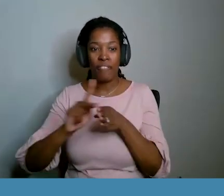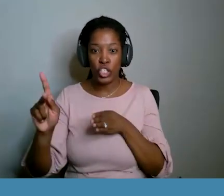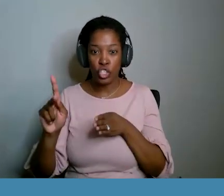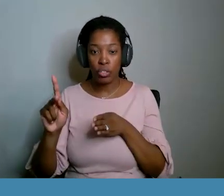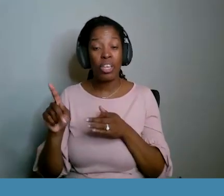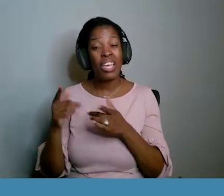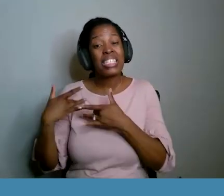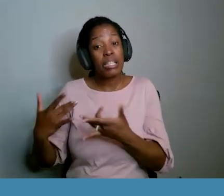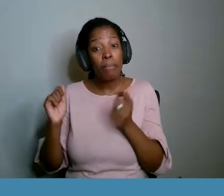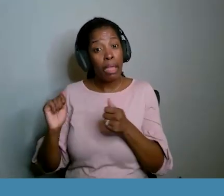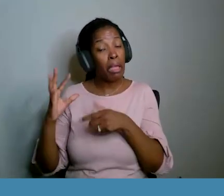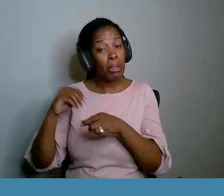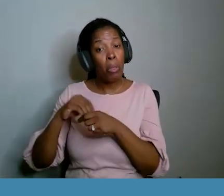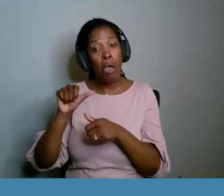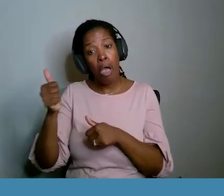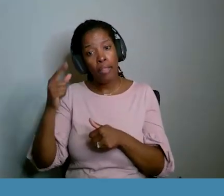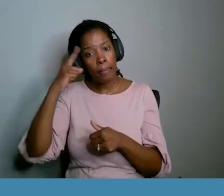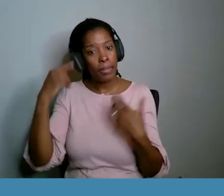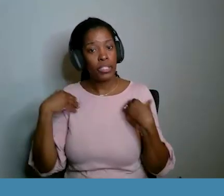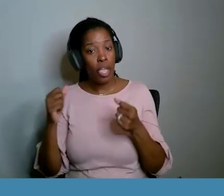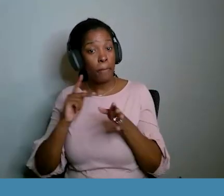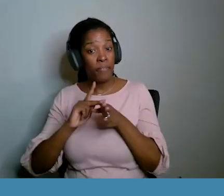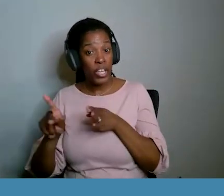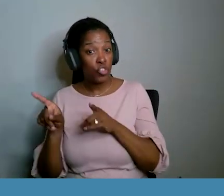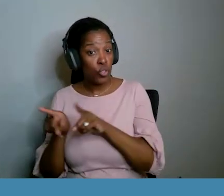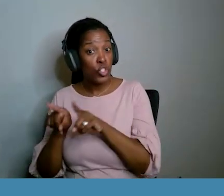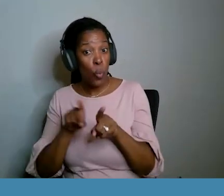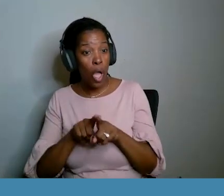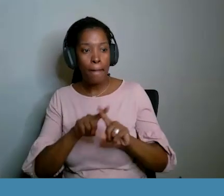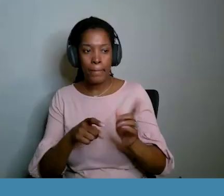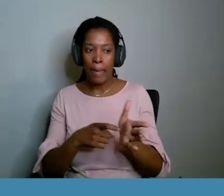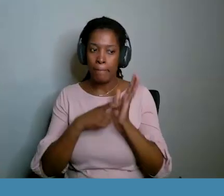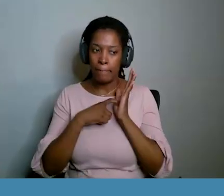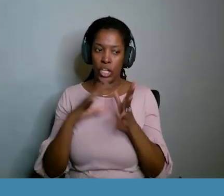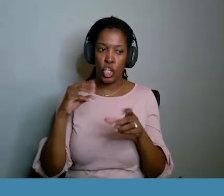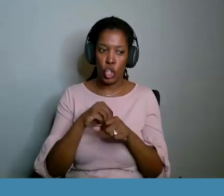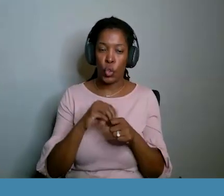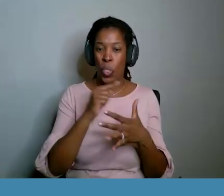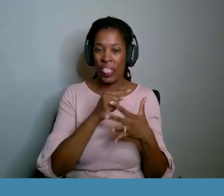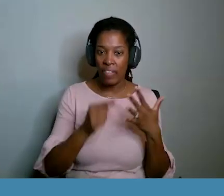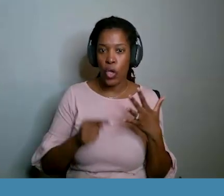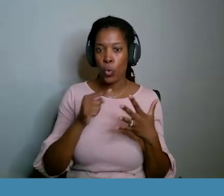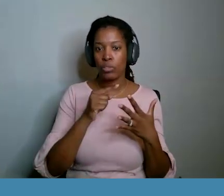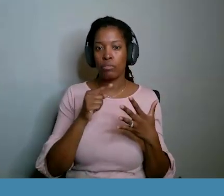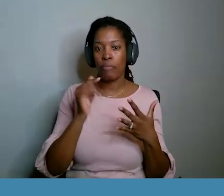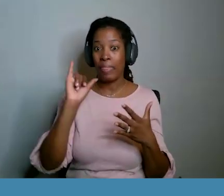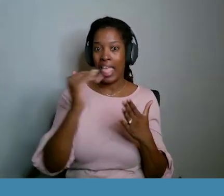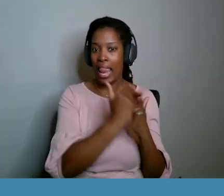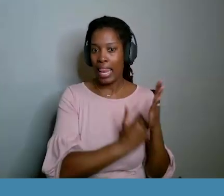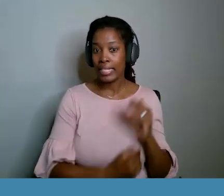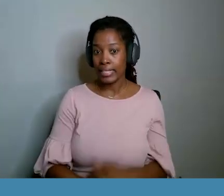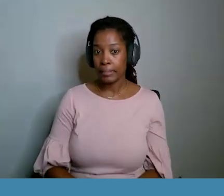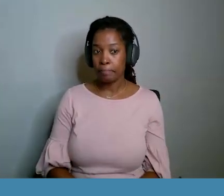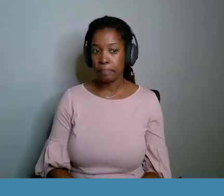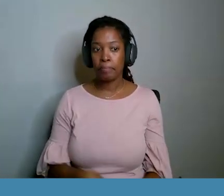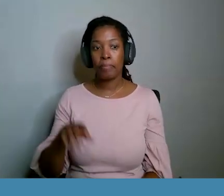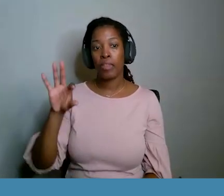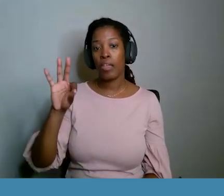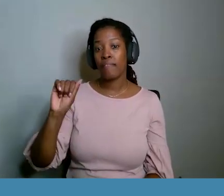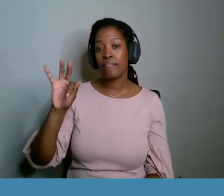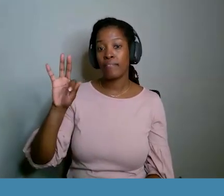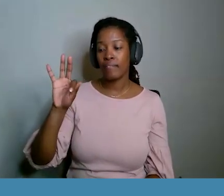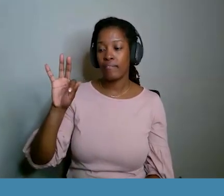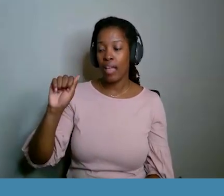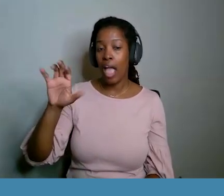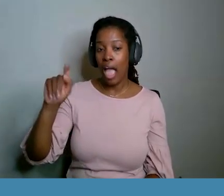typically include other types of mental health professionals as well. But they must include that folks from that list. And so the FACT teams assist adult clients